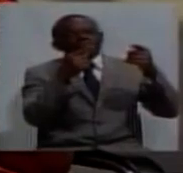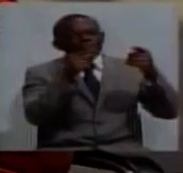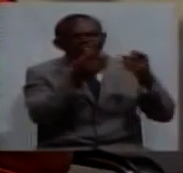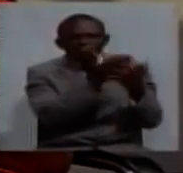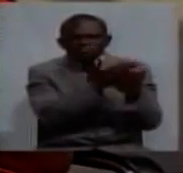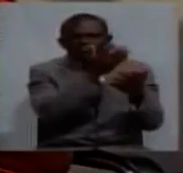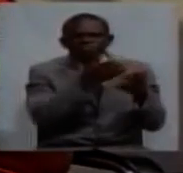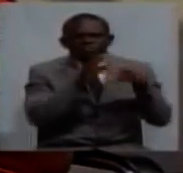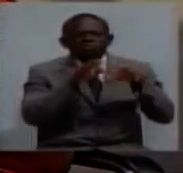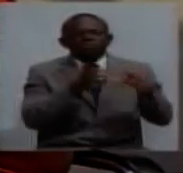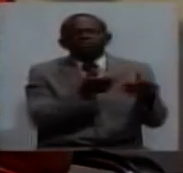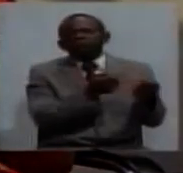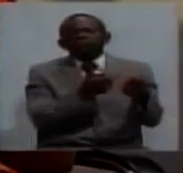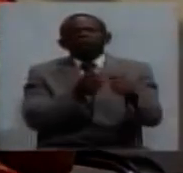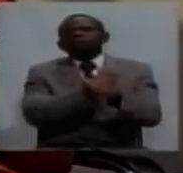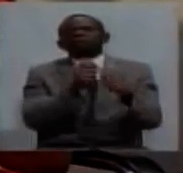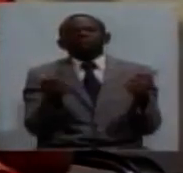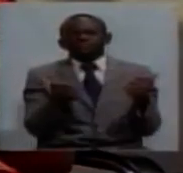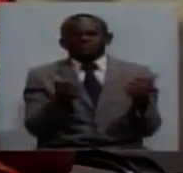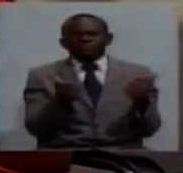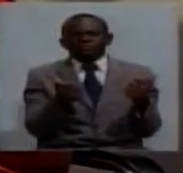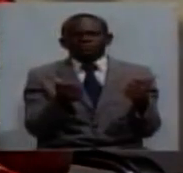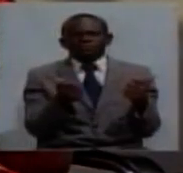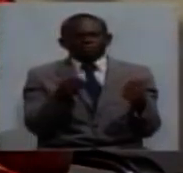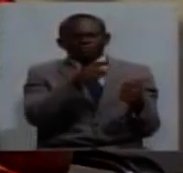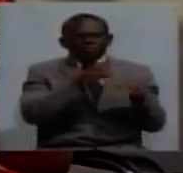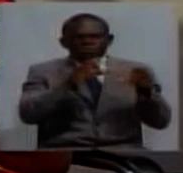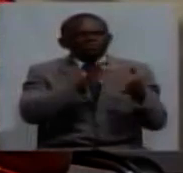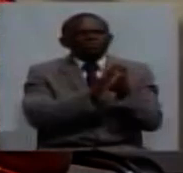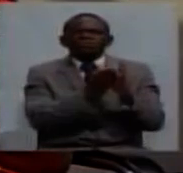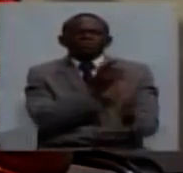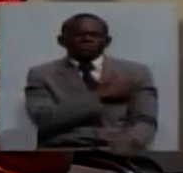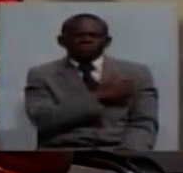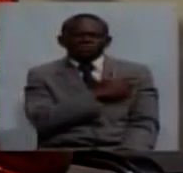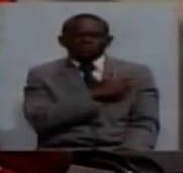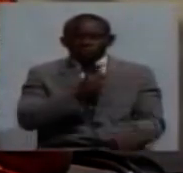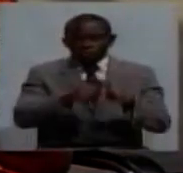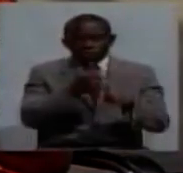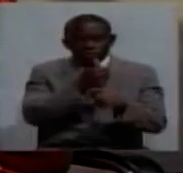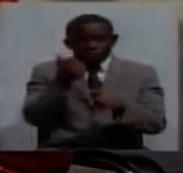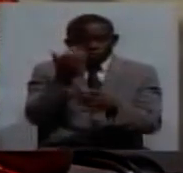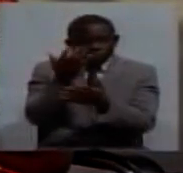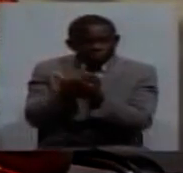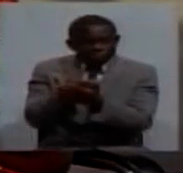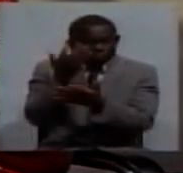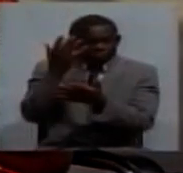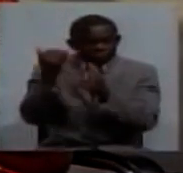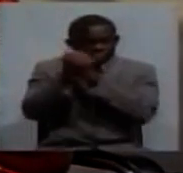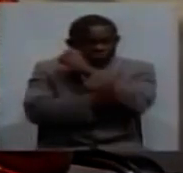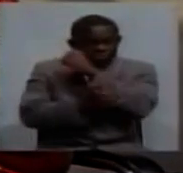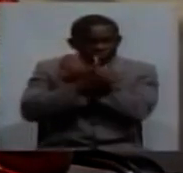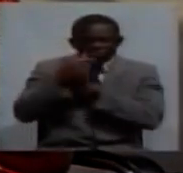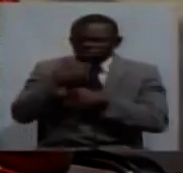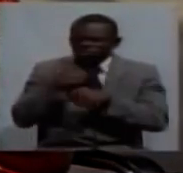go into what we call developed countries or the first world or whatever you want to call it, they will have a budget for the